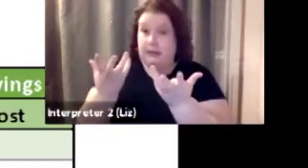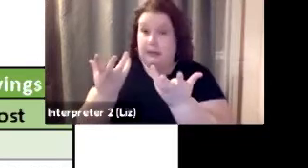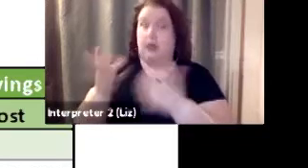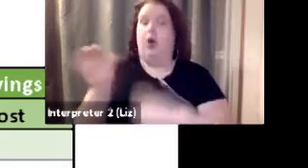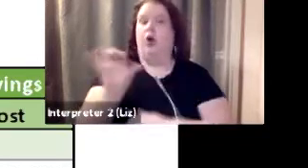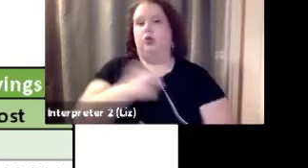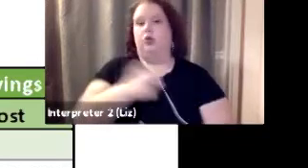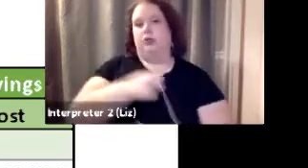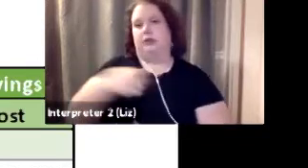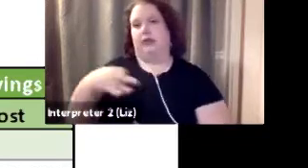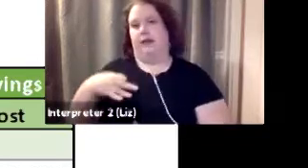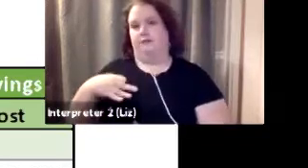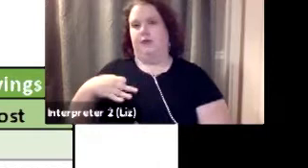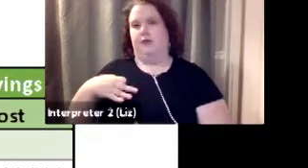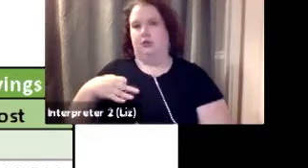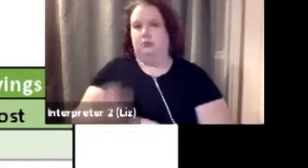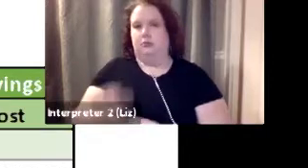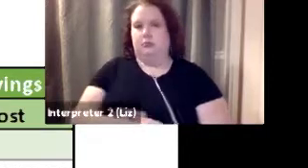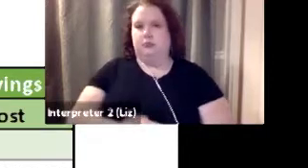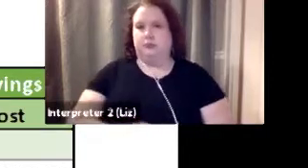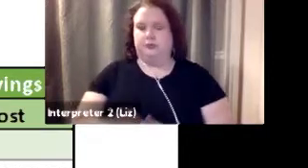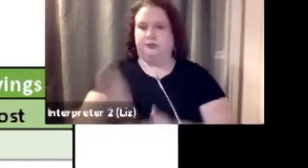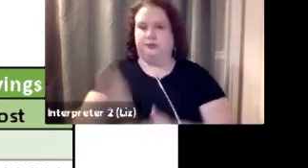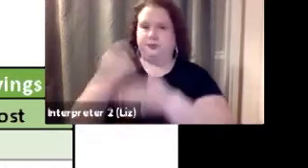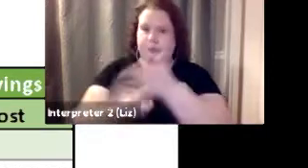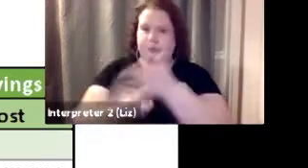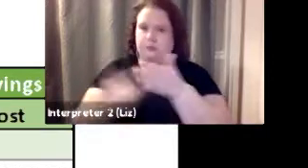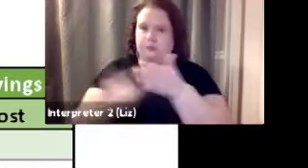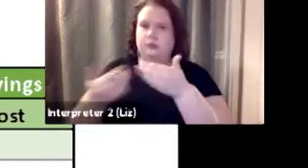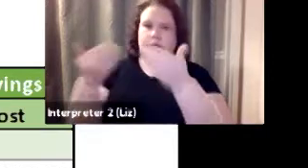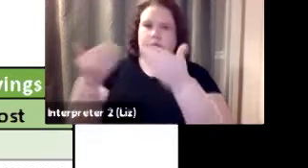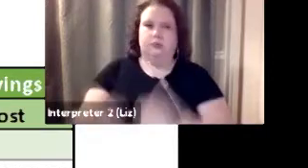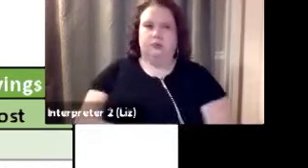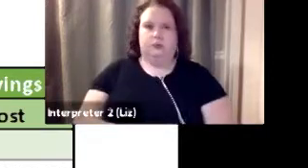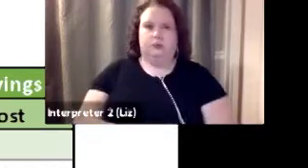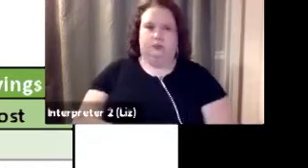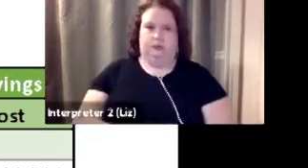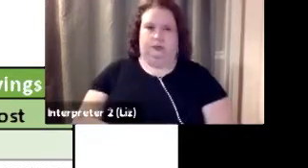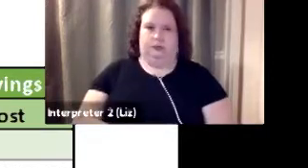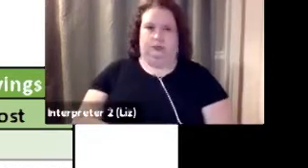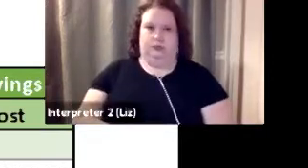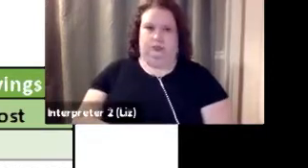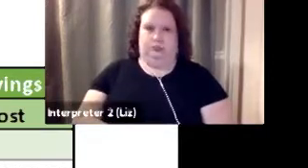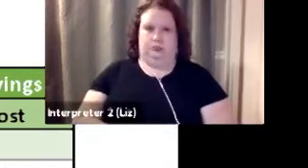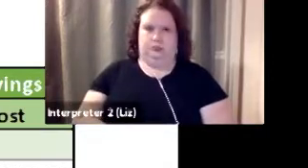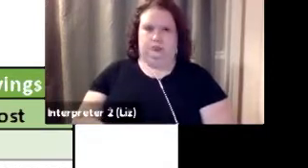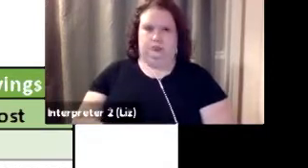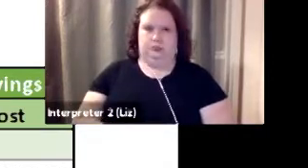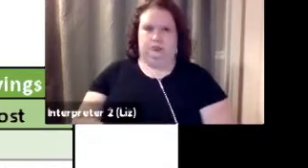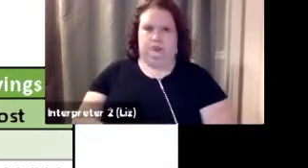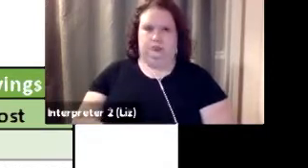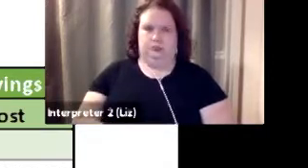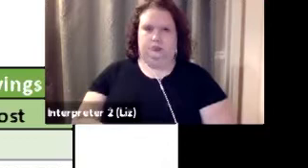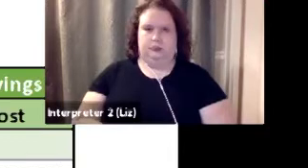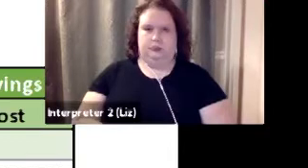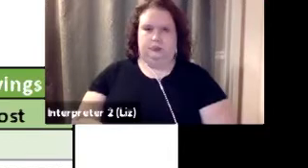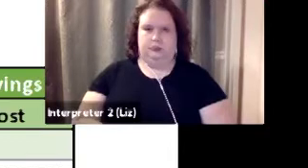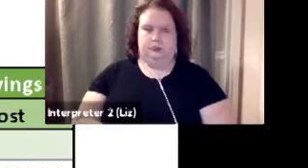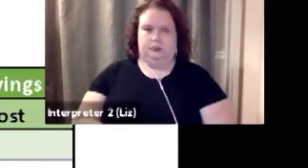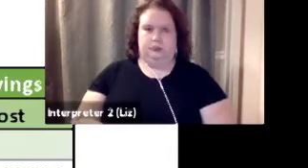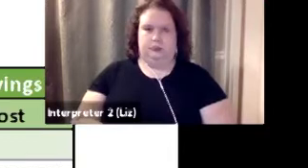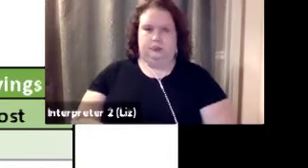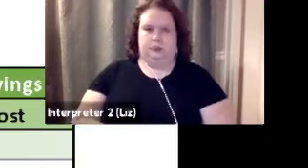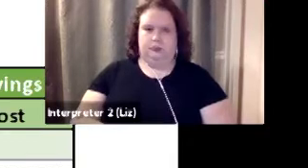schools as we move forward. And so as we get to the option, uh, the first option here tonight, we really wanted to